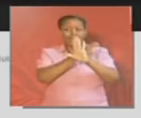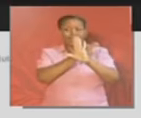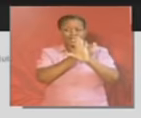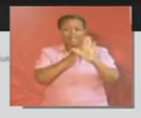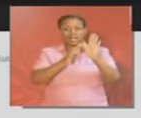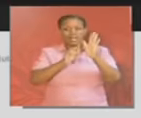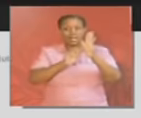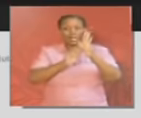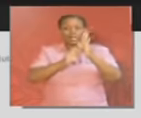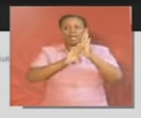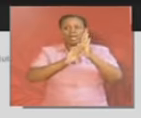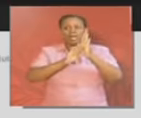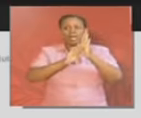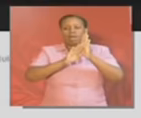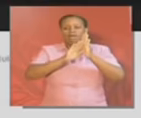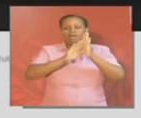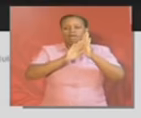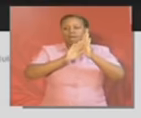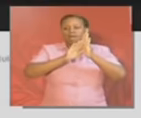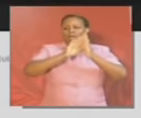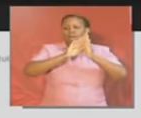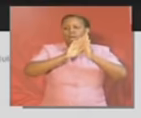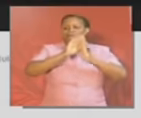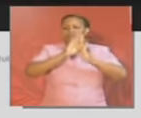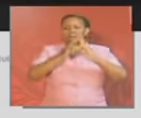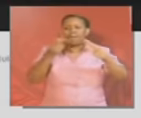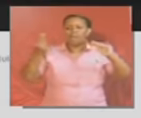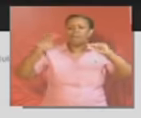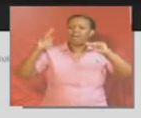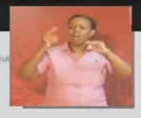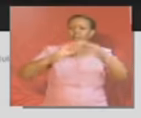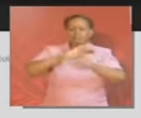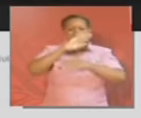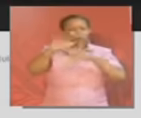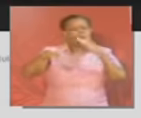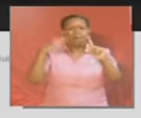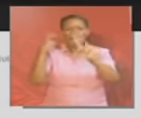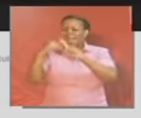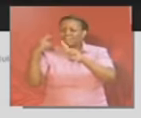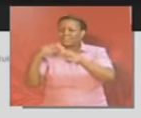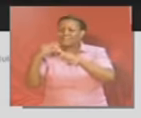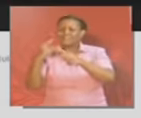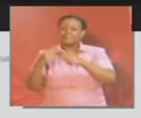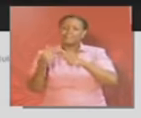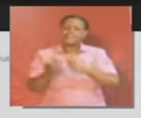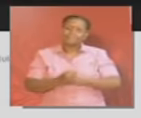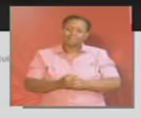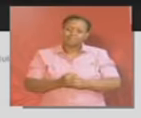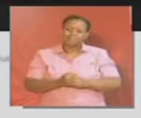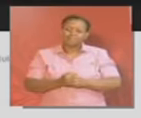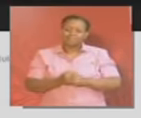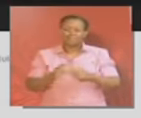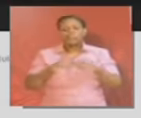see a steady upward trend. The purple section that may be a little difficult to see at the end of